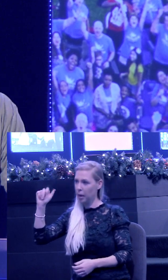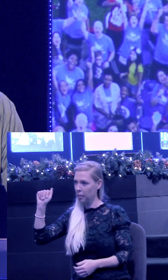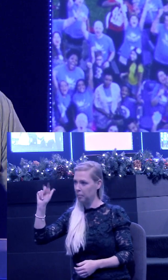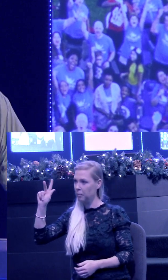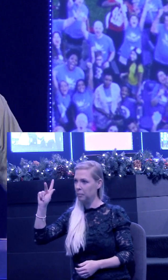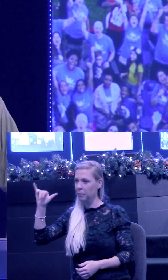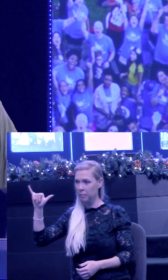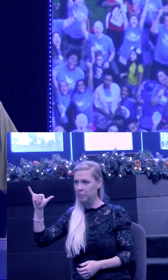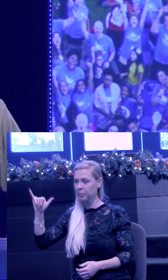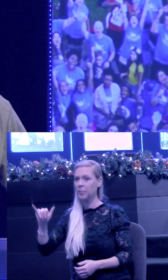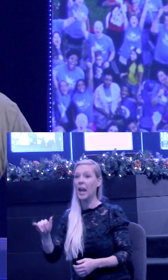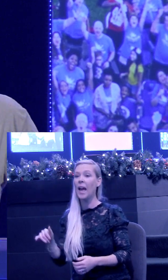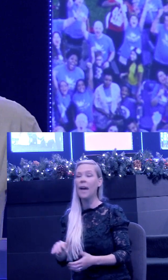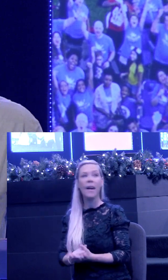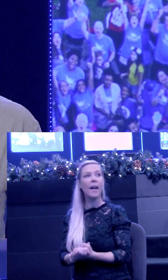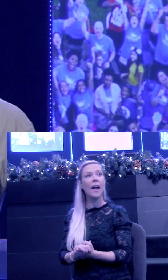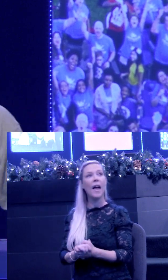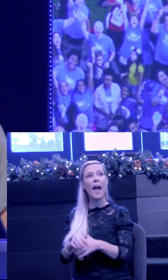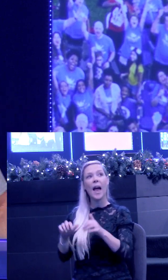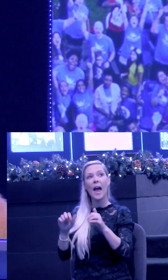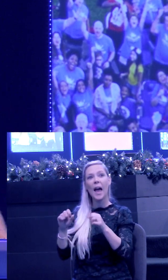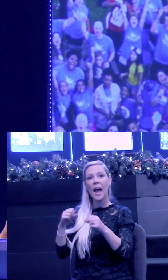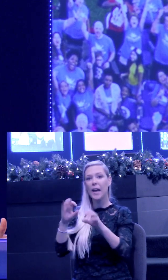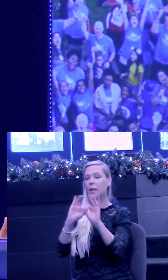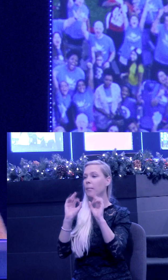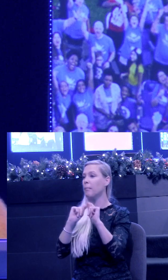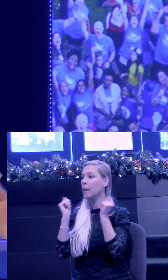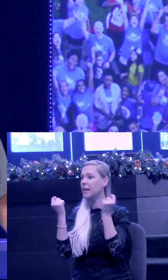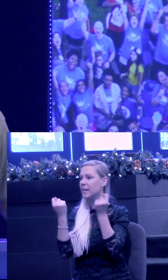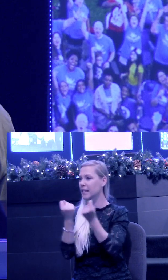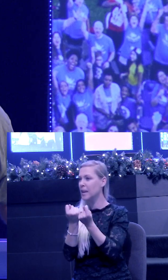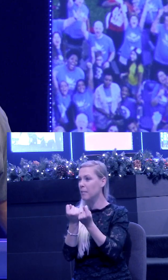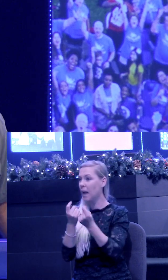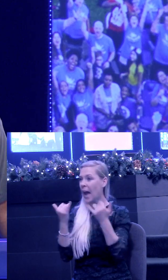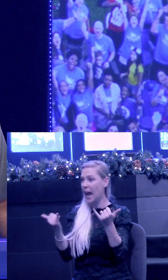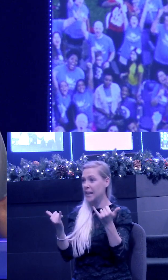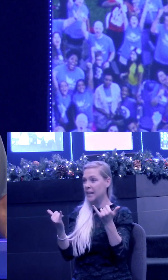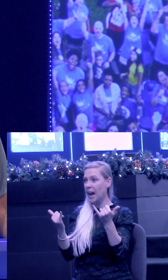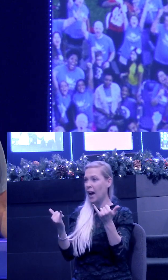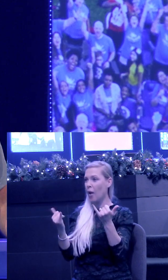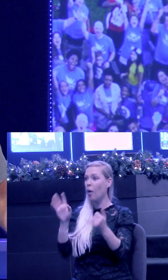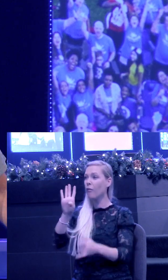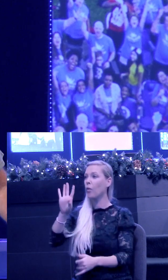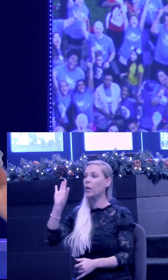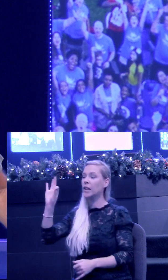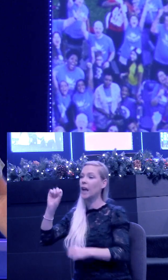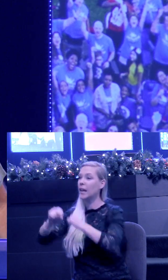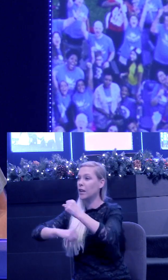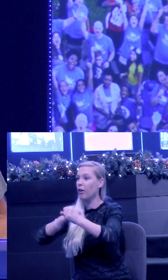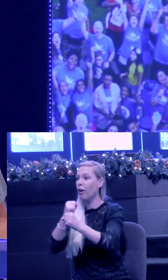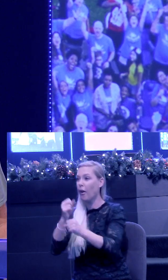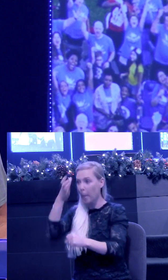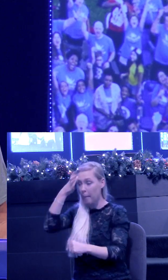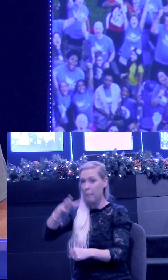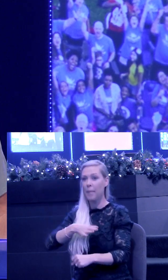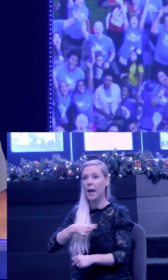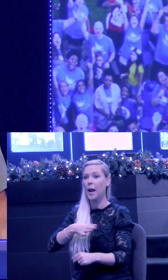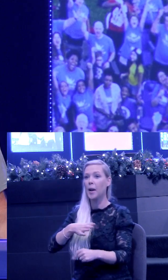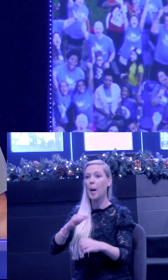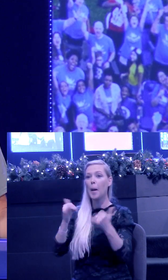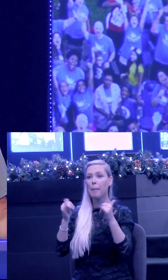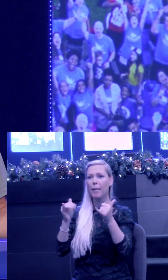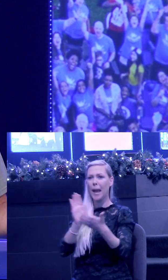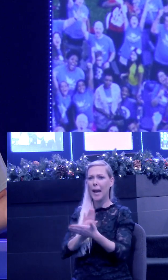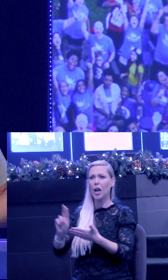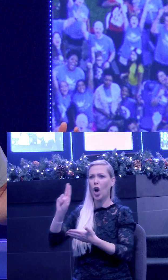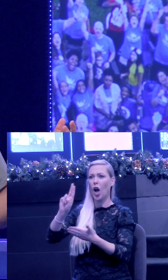and he made the team. So there's this 49-year-old guy playing college football, trying to make it, and I'm going,